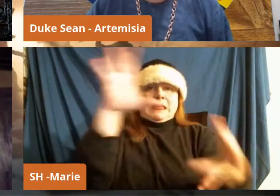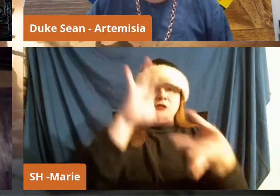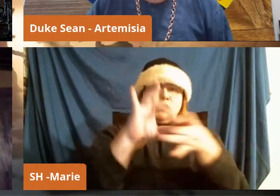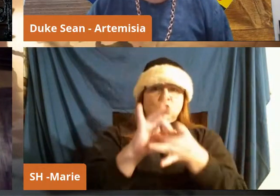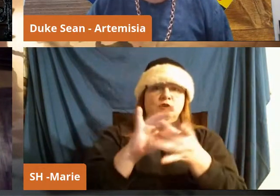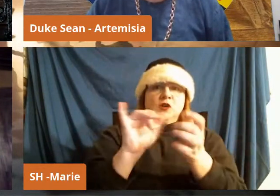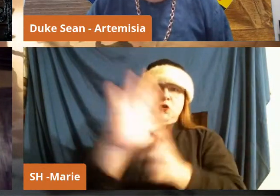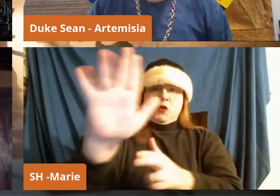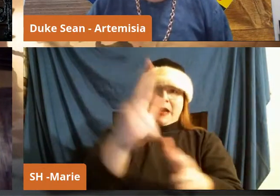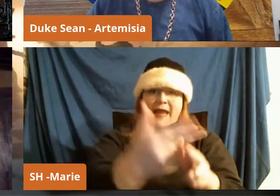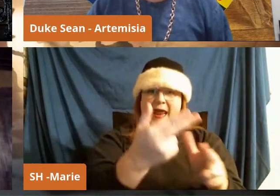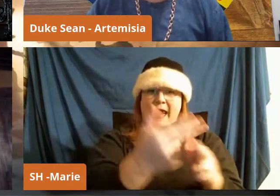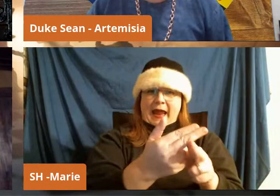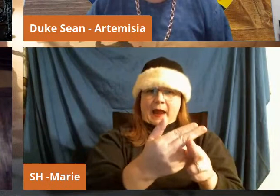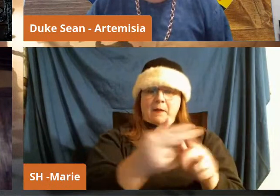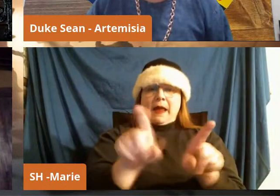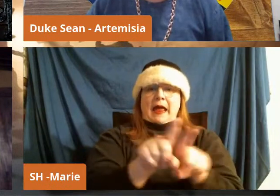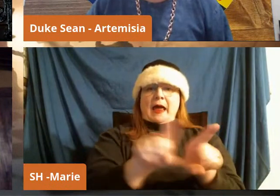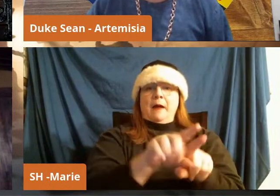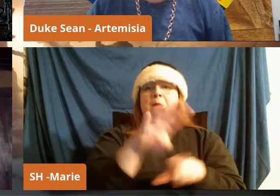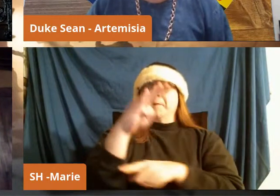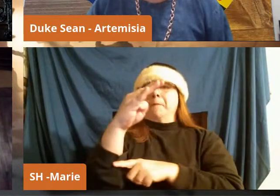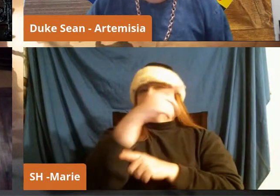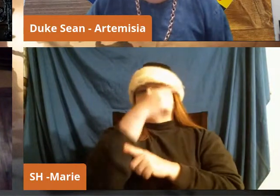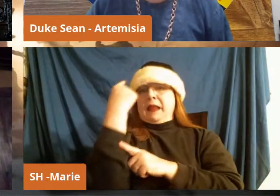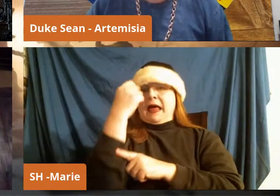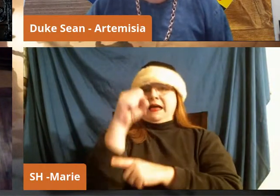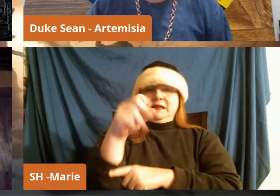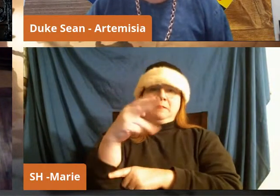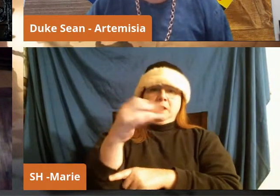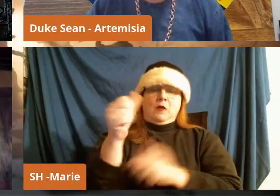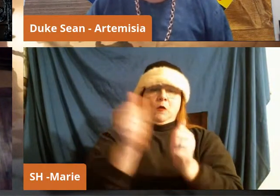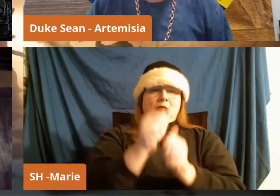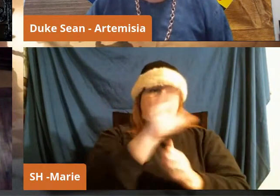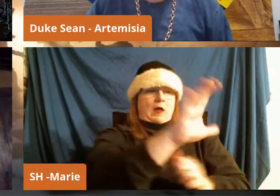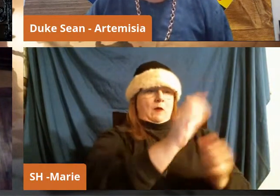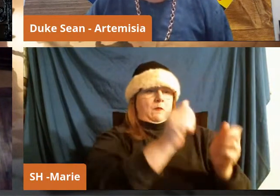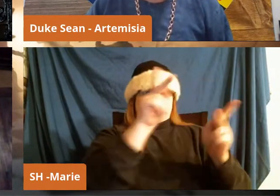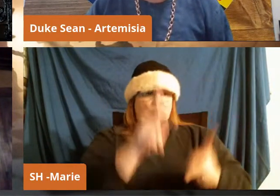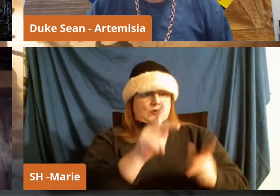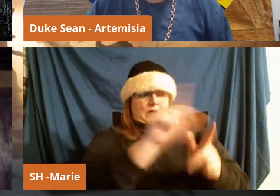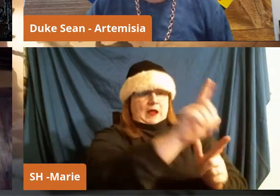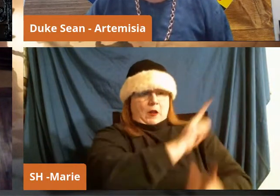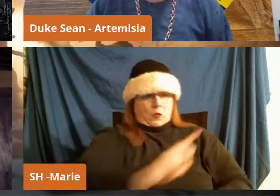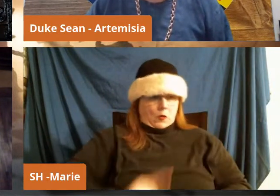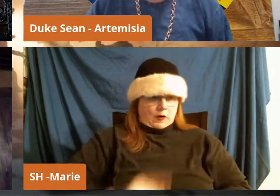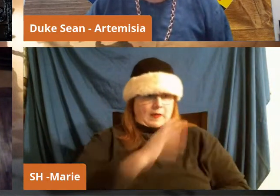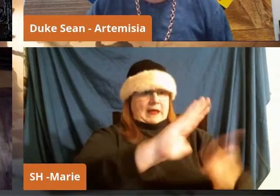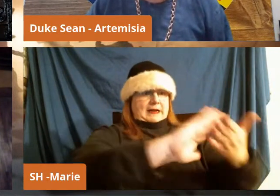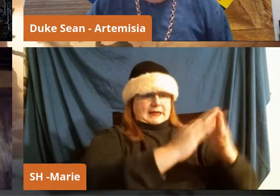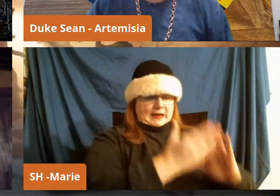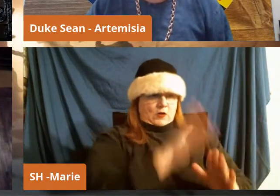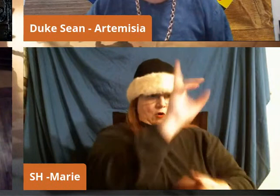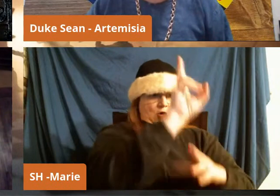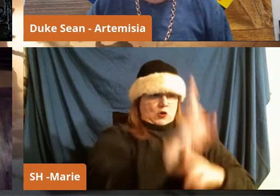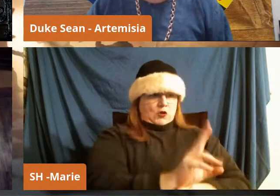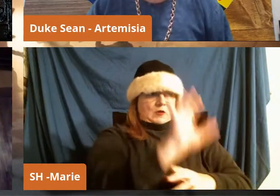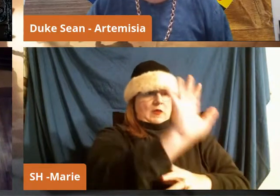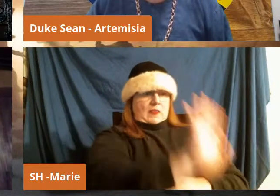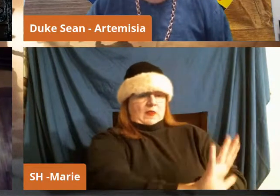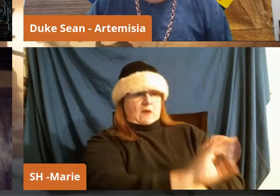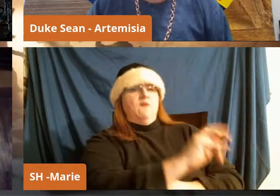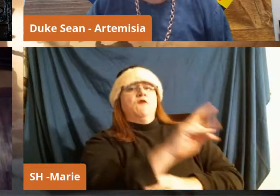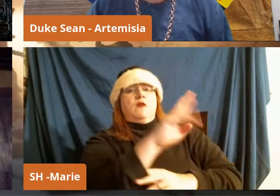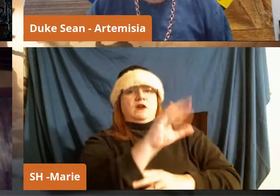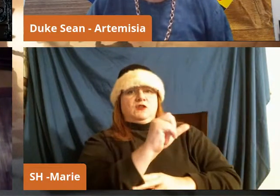your name as a blacksmith with that particular lord in that particular town, you are using their franchise and